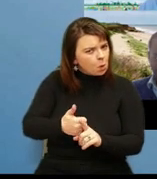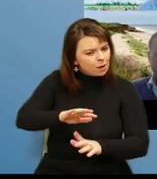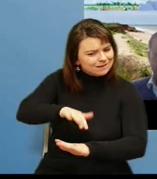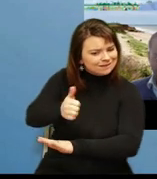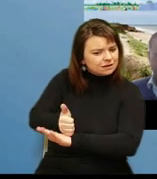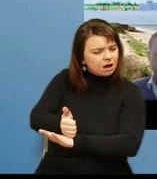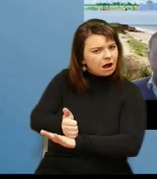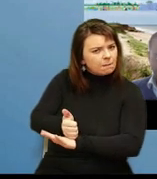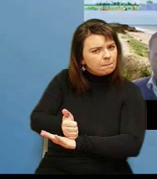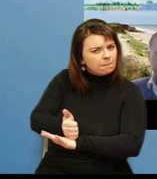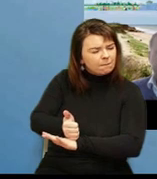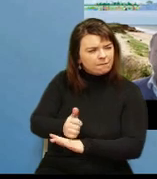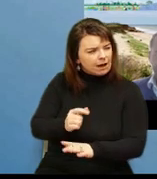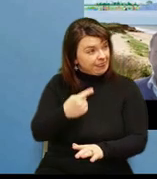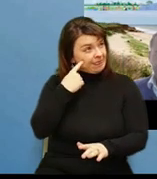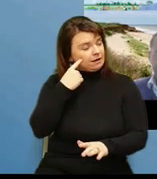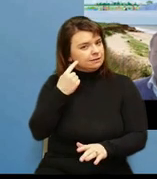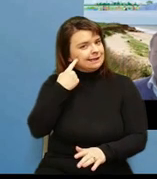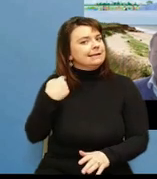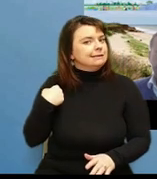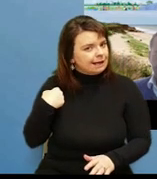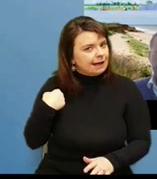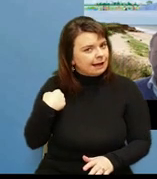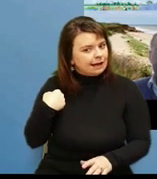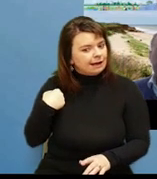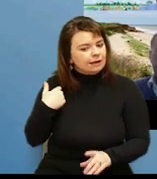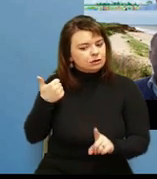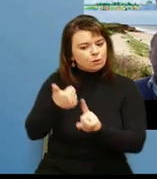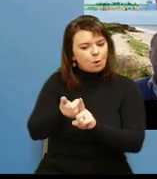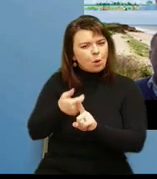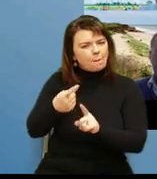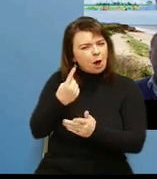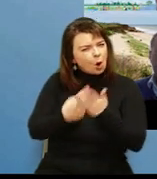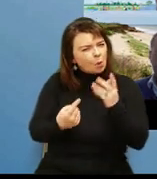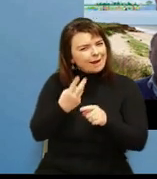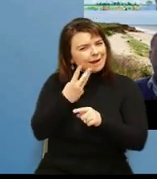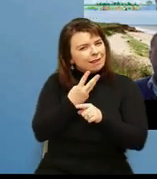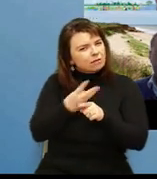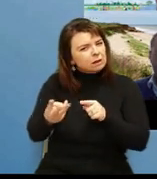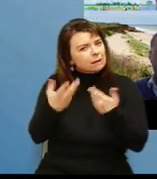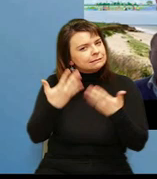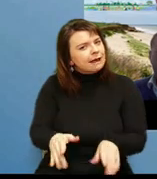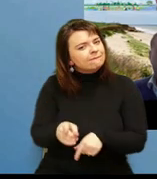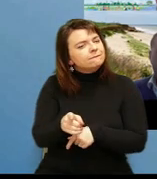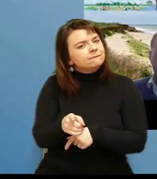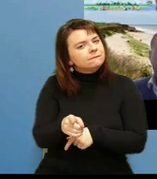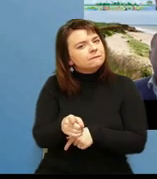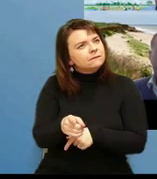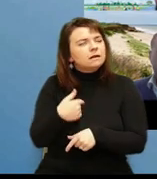be being put in place. Well, it first came to light, I think, yesterday, but we've only got 3 weeks to